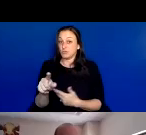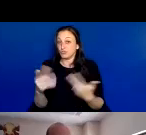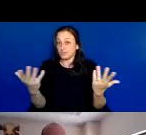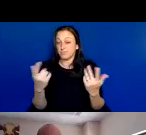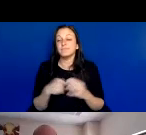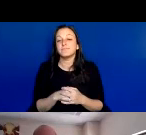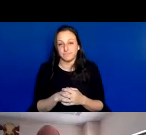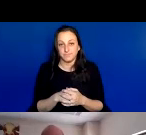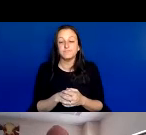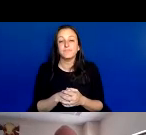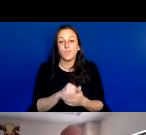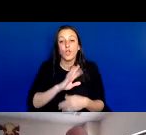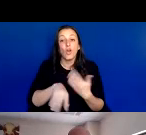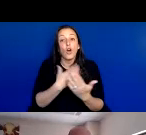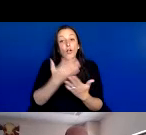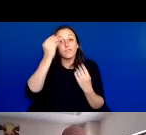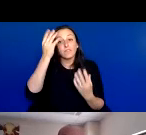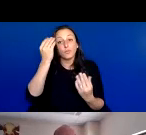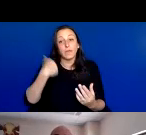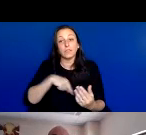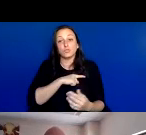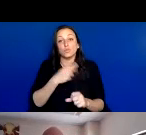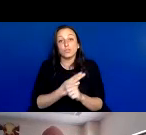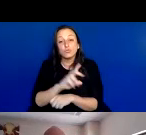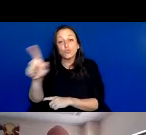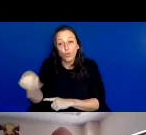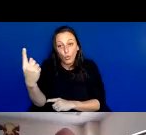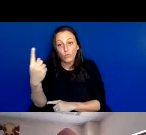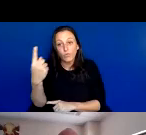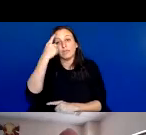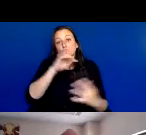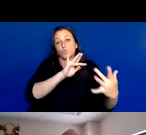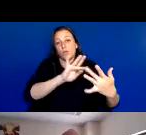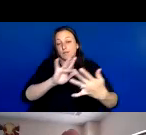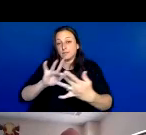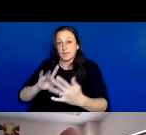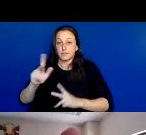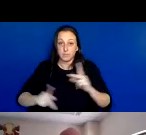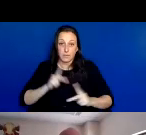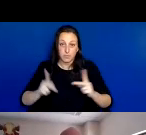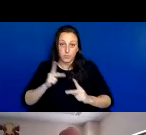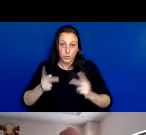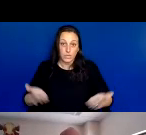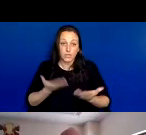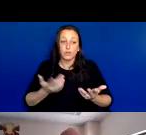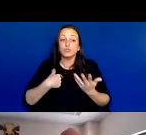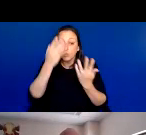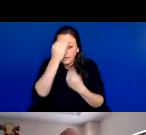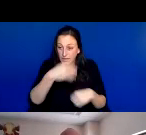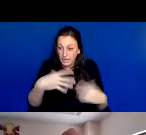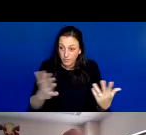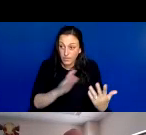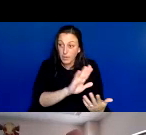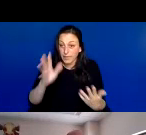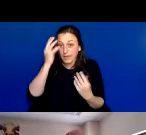All of this information is being used for the sole purpose of reaching out to people to make sure that they have the information that they need to make the